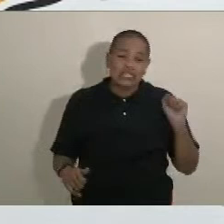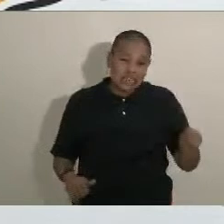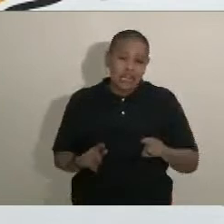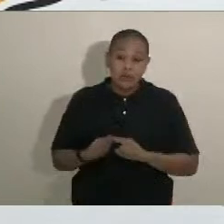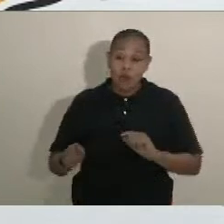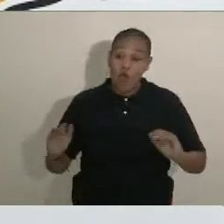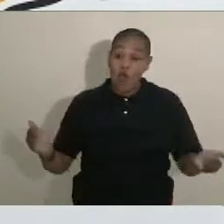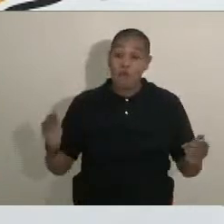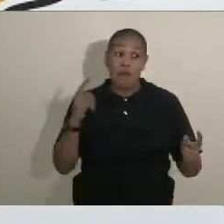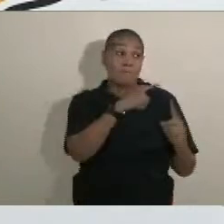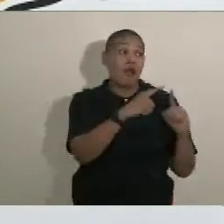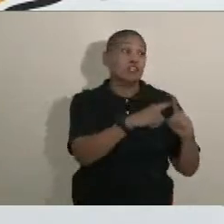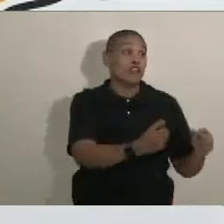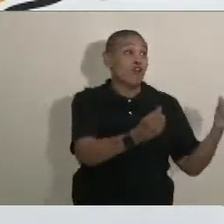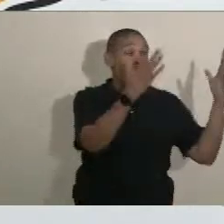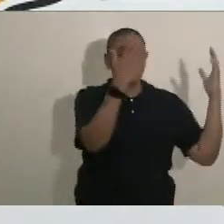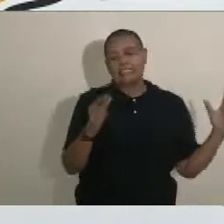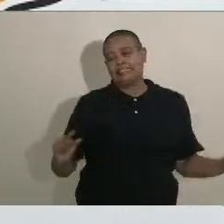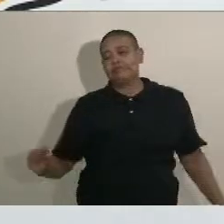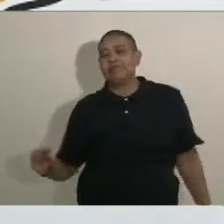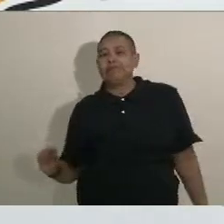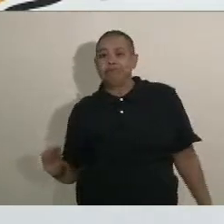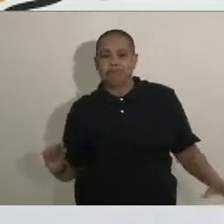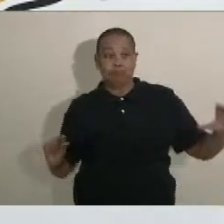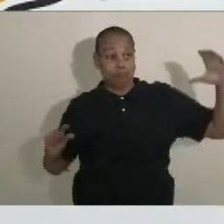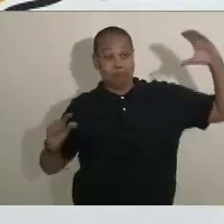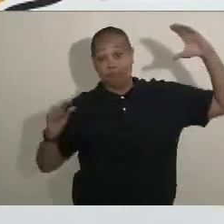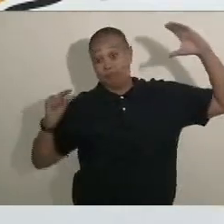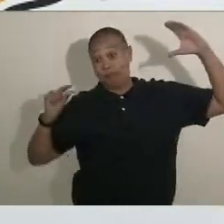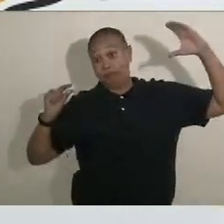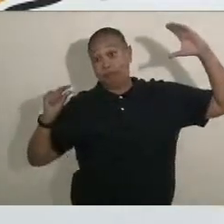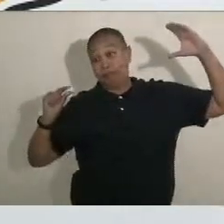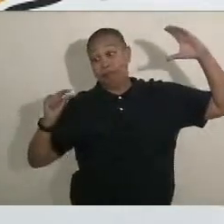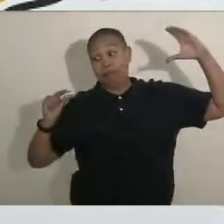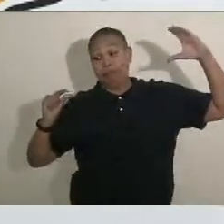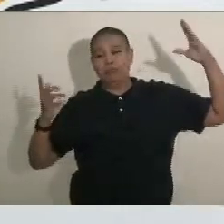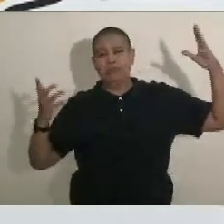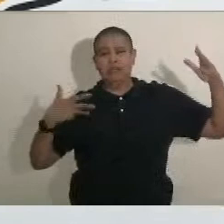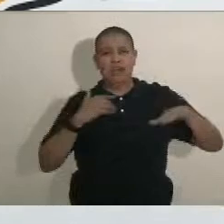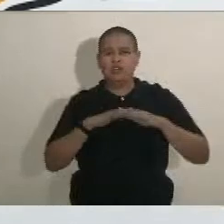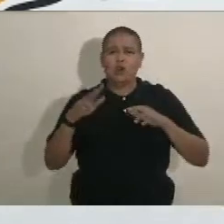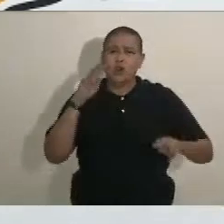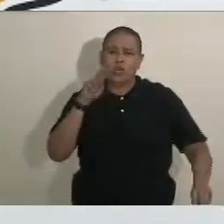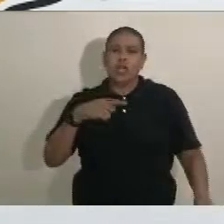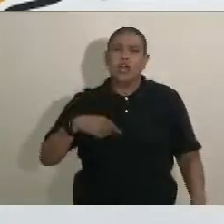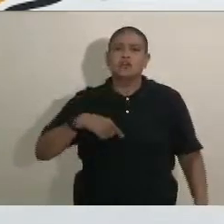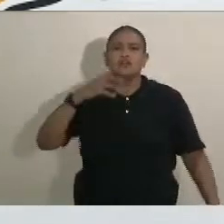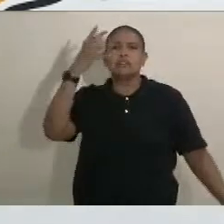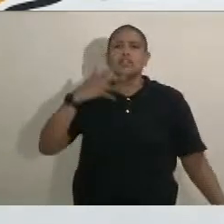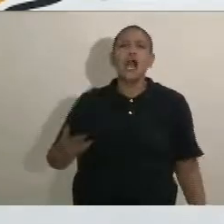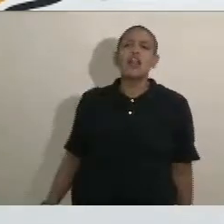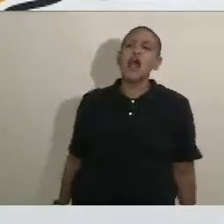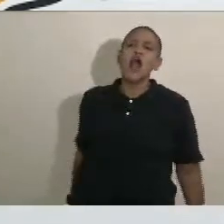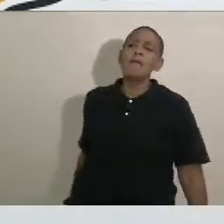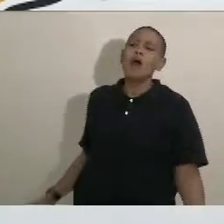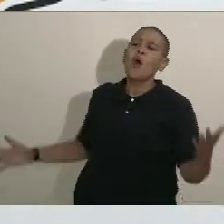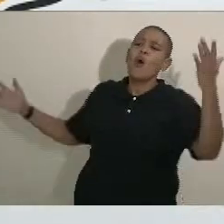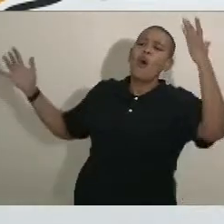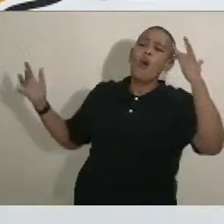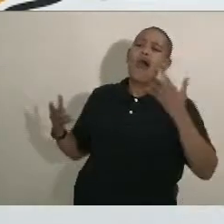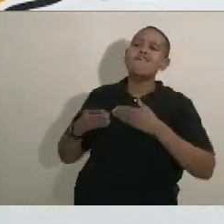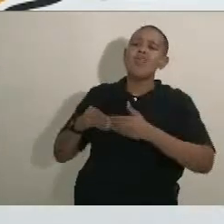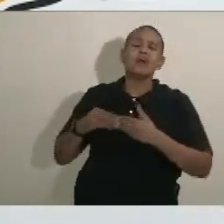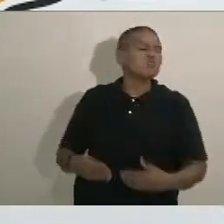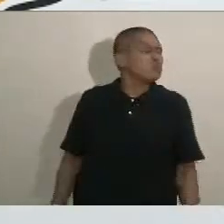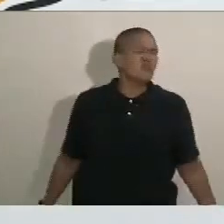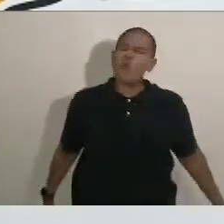positivity. So I don't see us, I don't think we should live in regret as it relates to the lifting of those